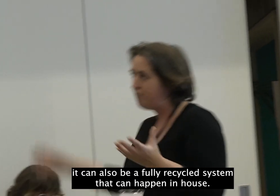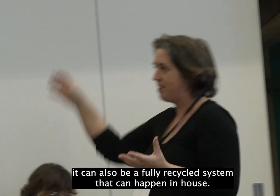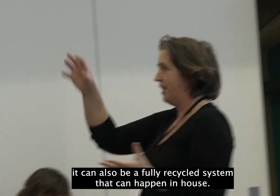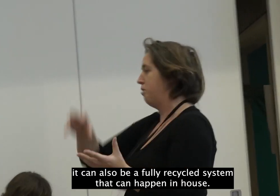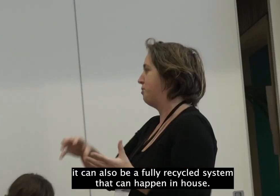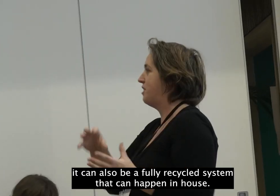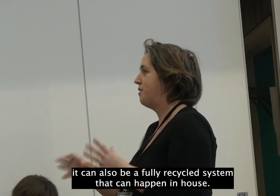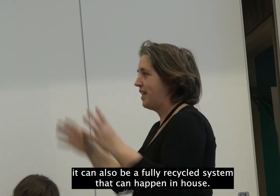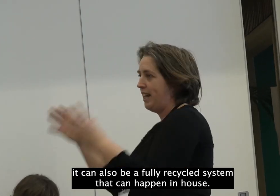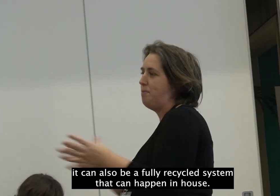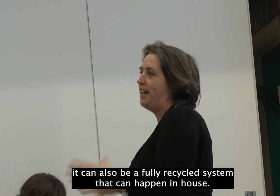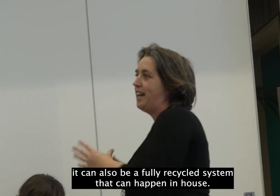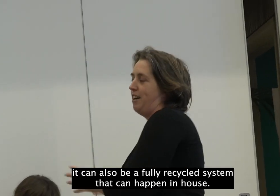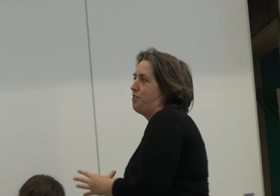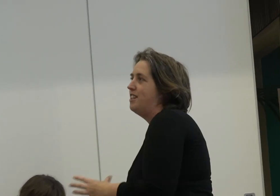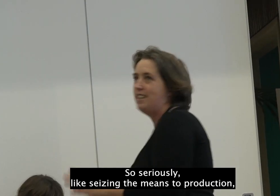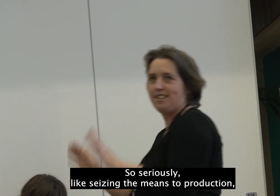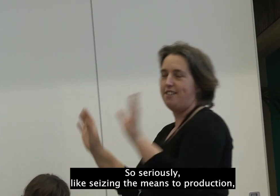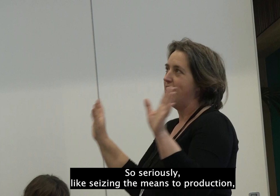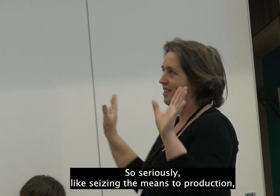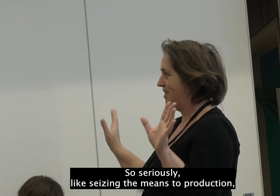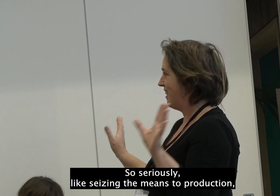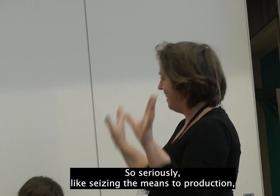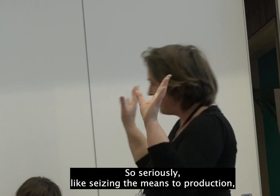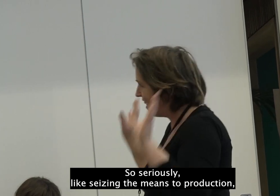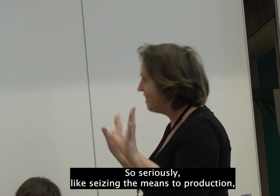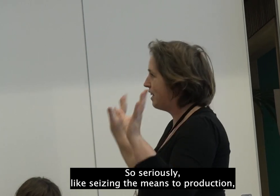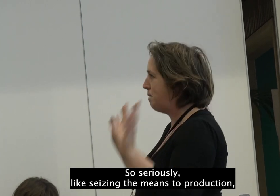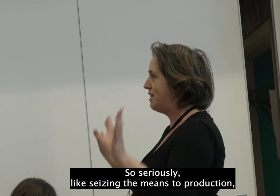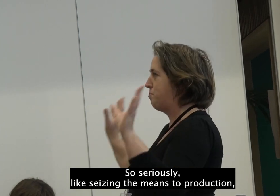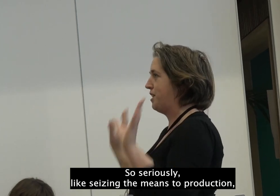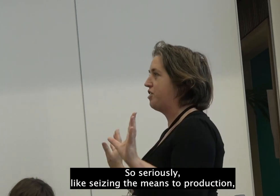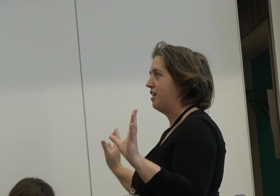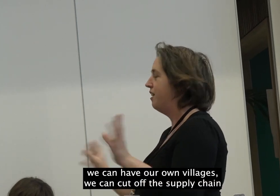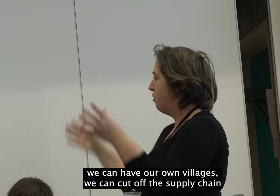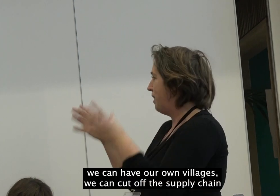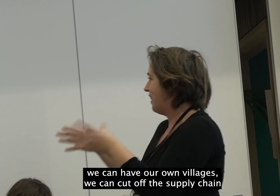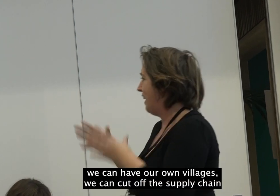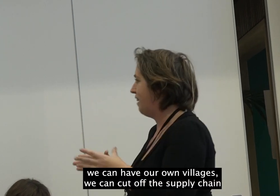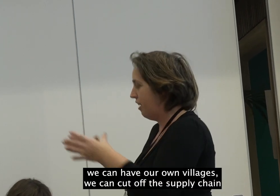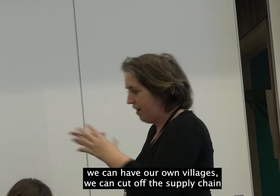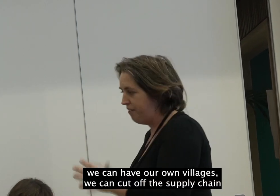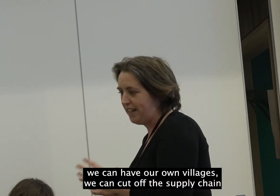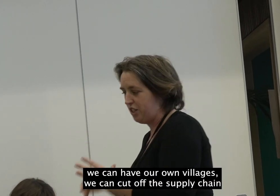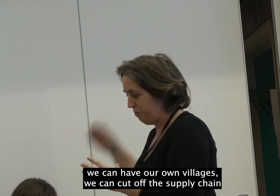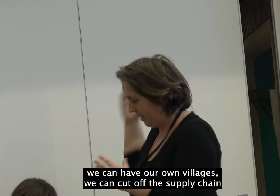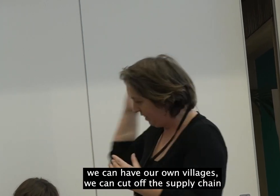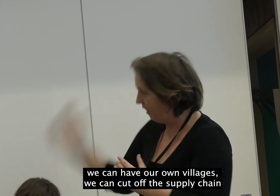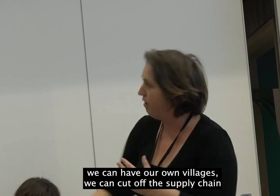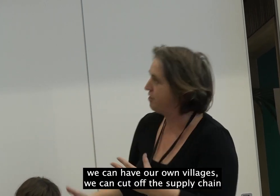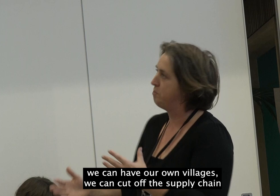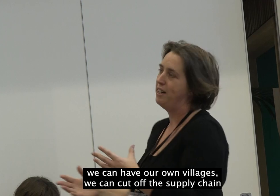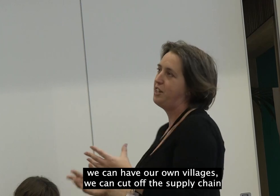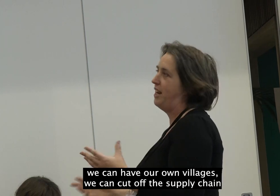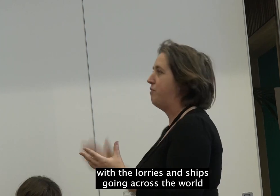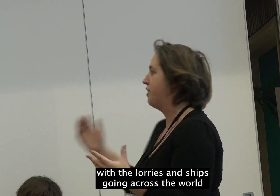fully recyclable system that can happen in-house. So seriously, like seizing the means of production. We can have our own villages. We can cut